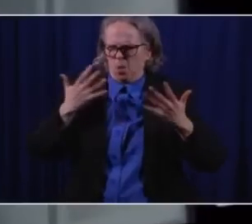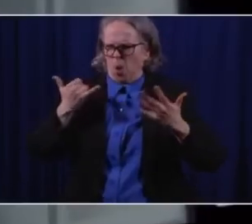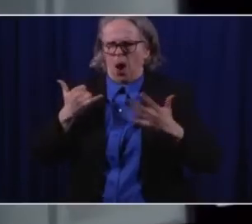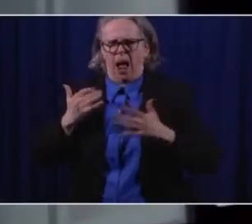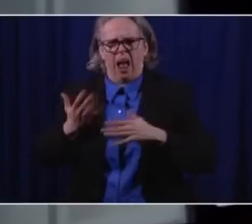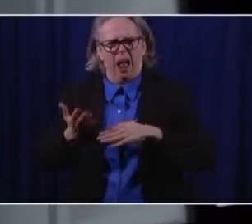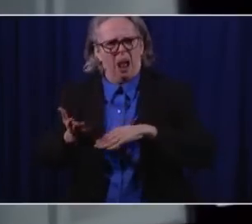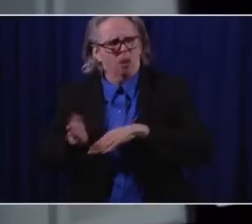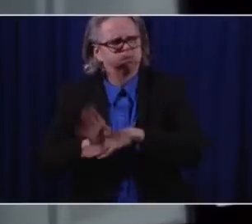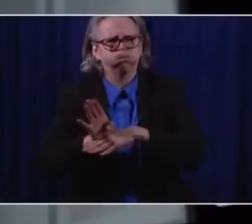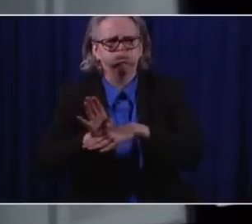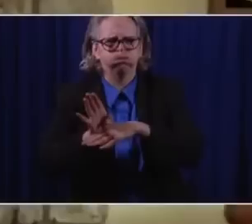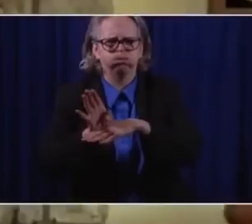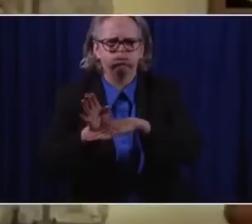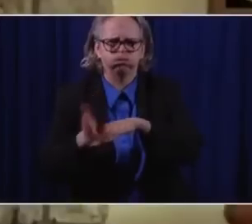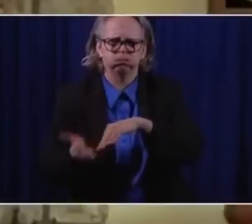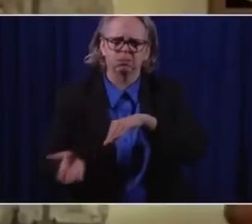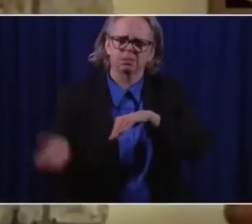And